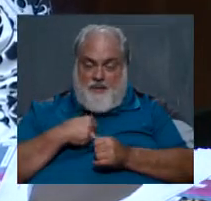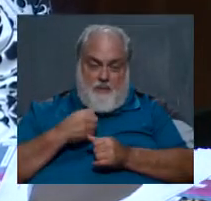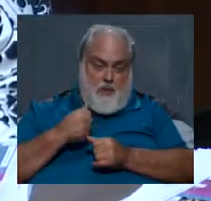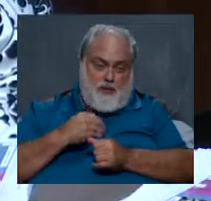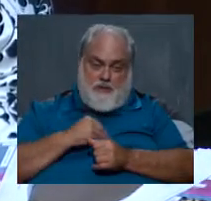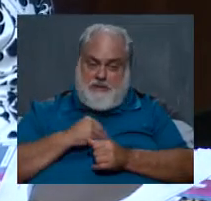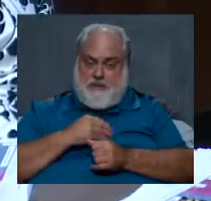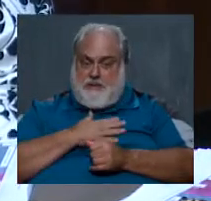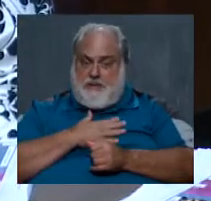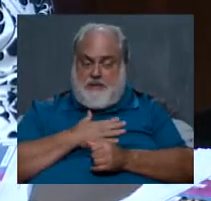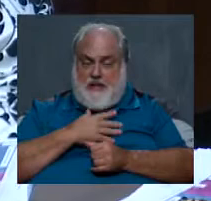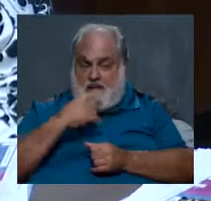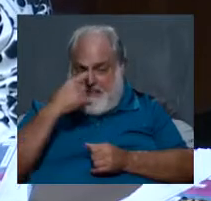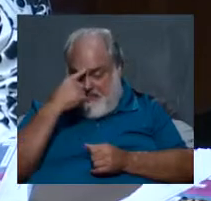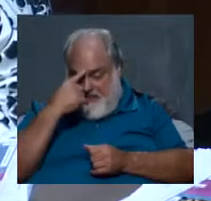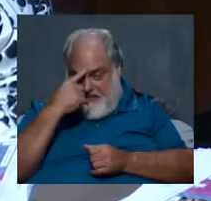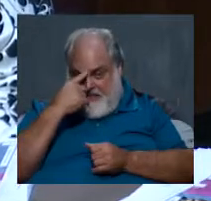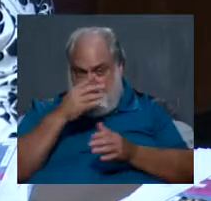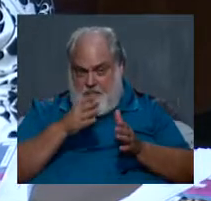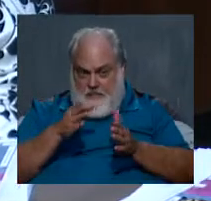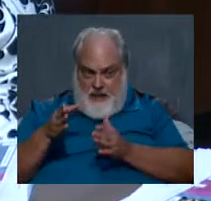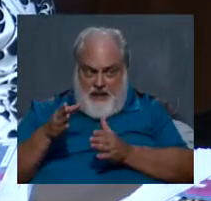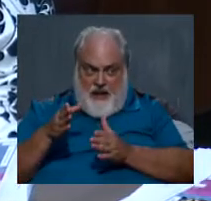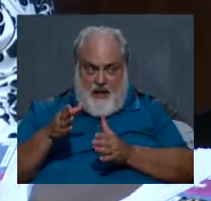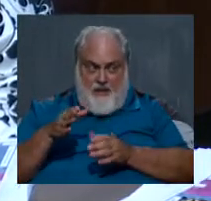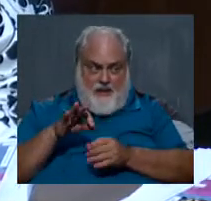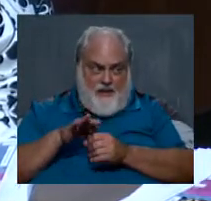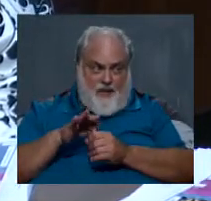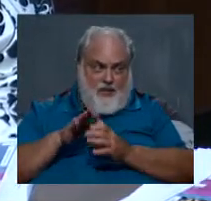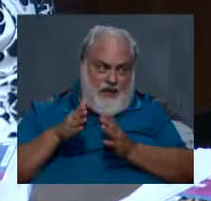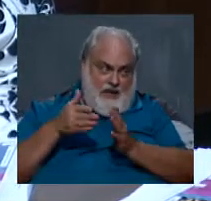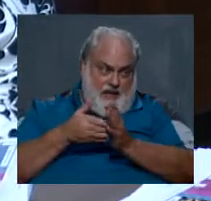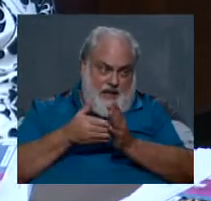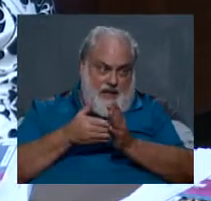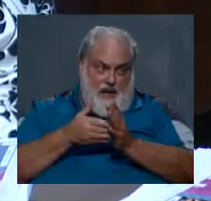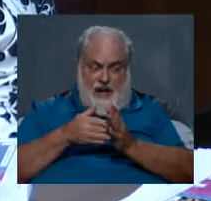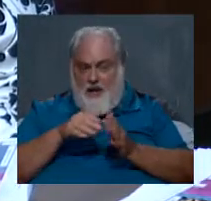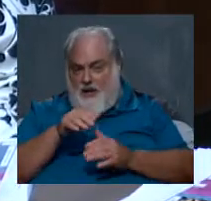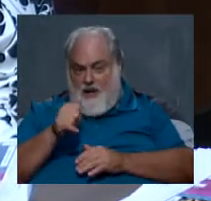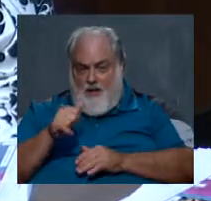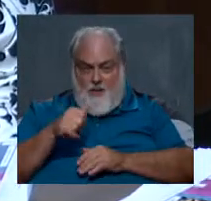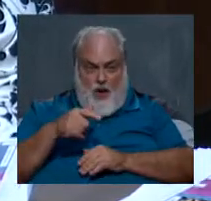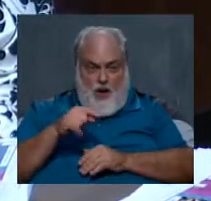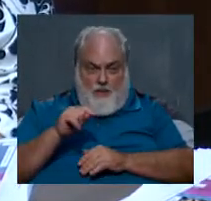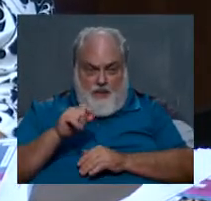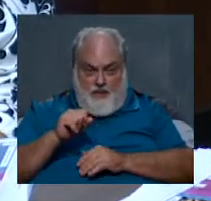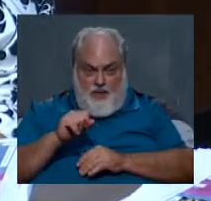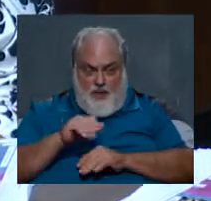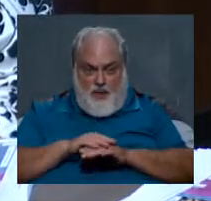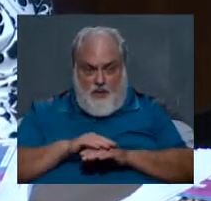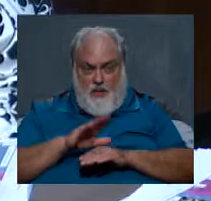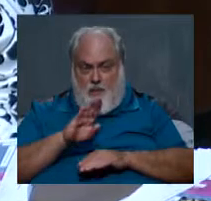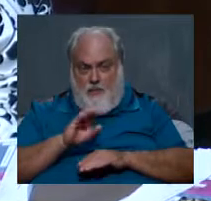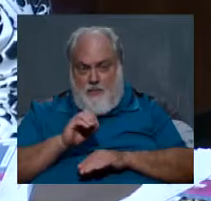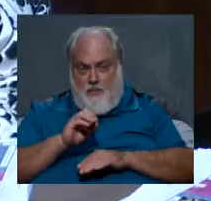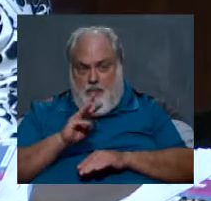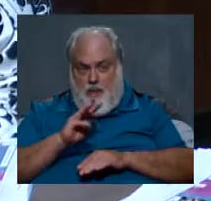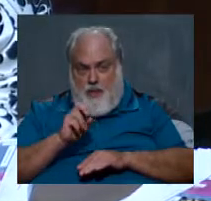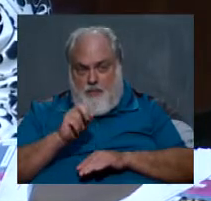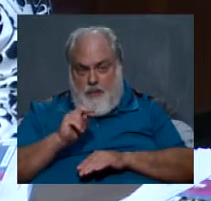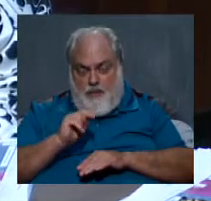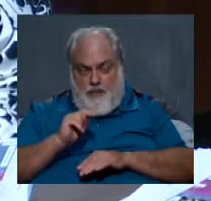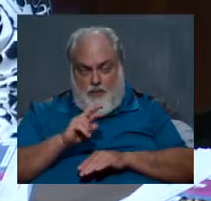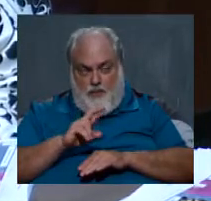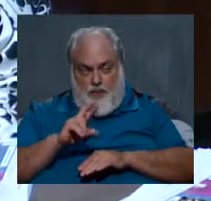guy in Little Rock to think on the Planning Commission I'm not going to have to vote against another apartment complex on Bowman Road with